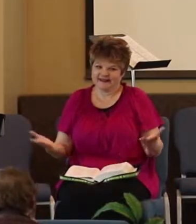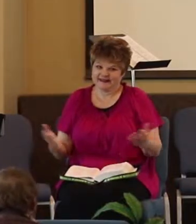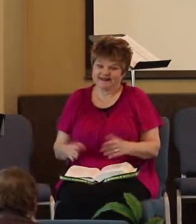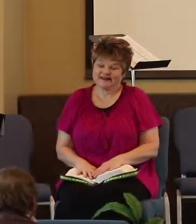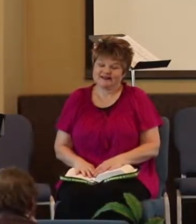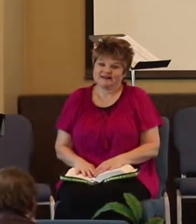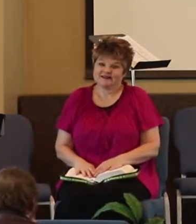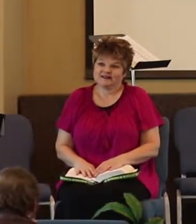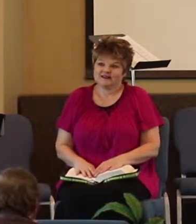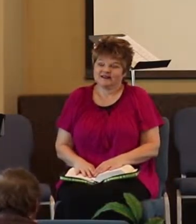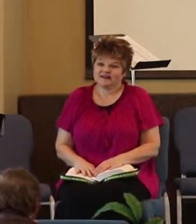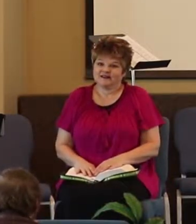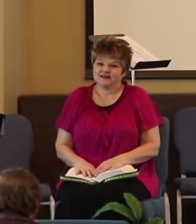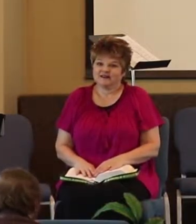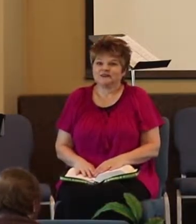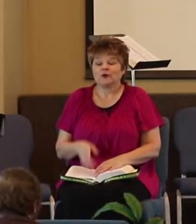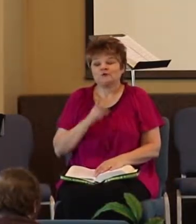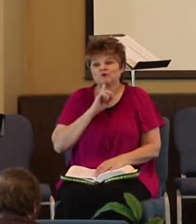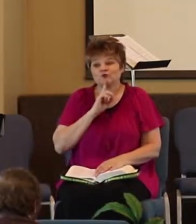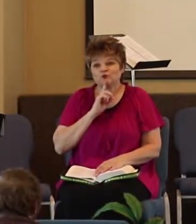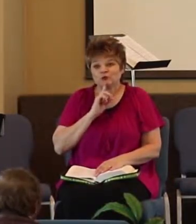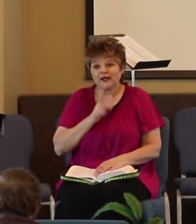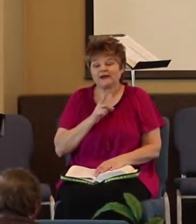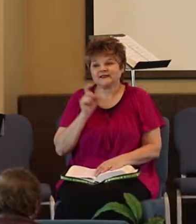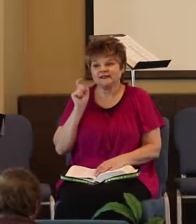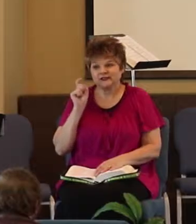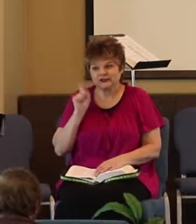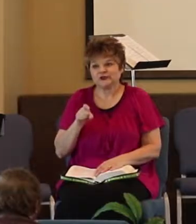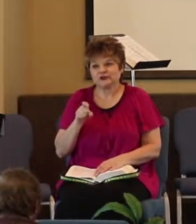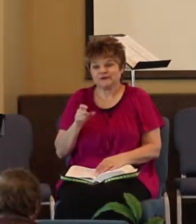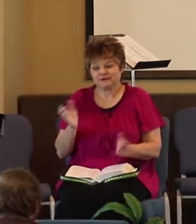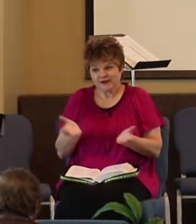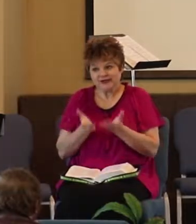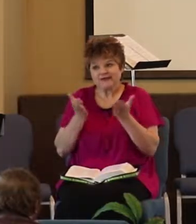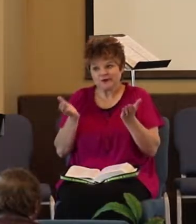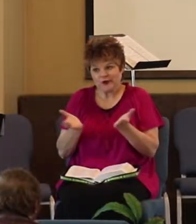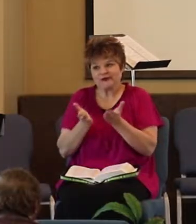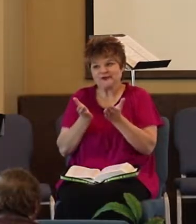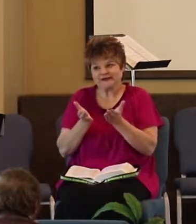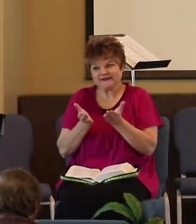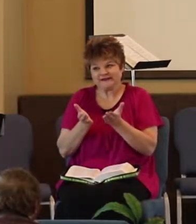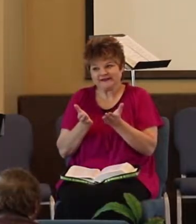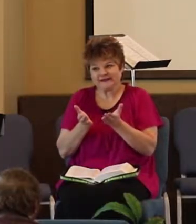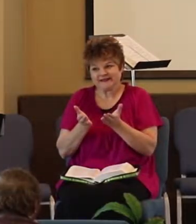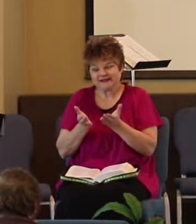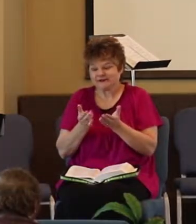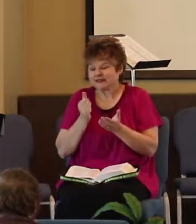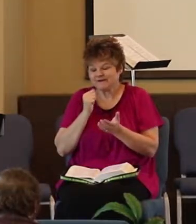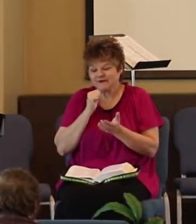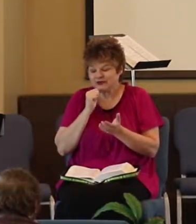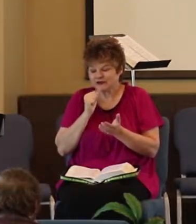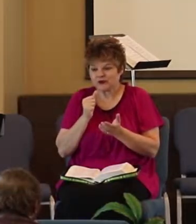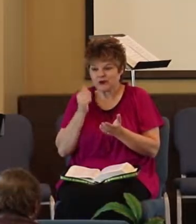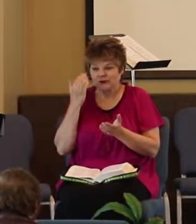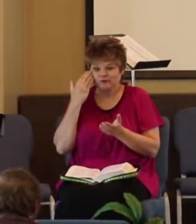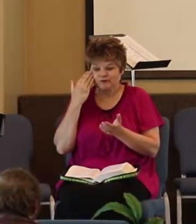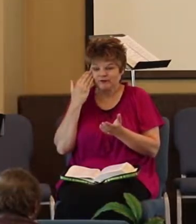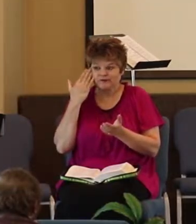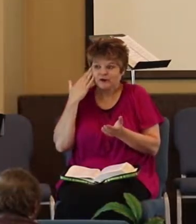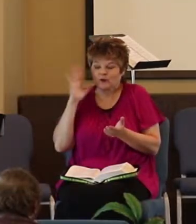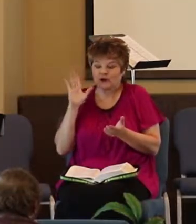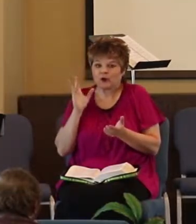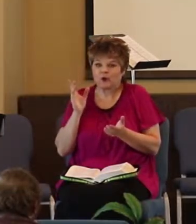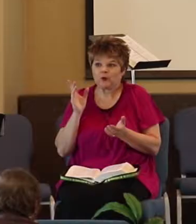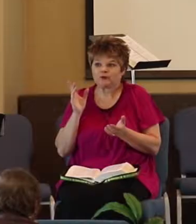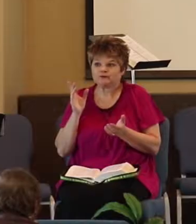You know, reality should always be an encouragement. Because if you don't know where you stand,